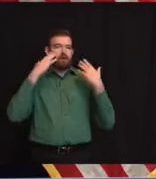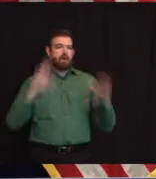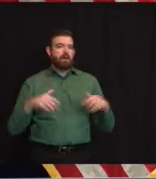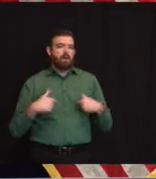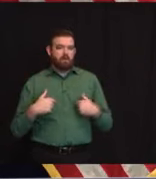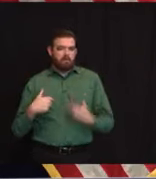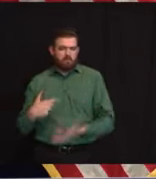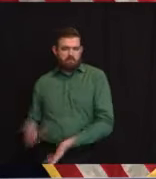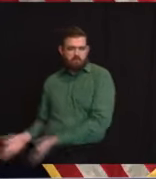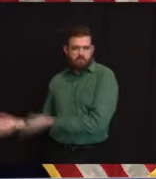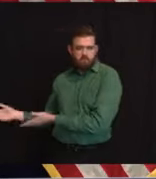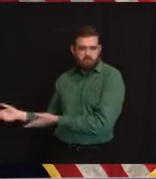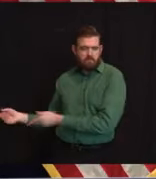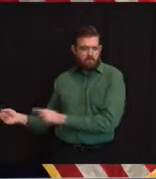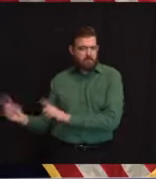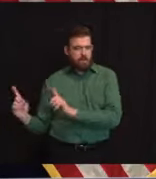that.